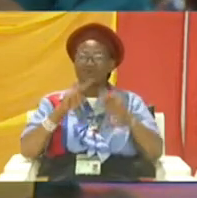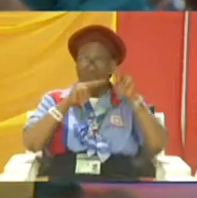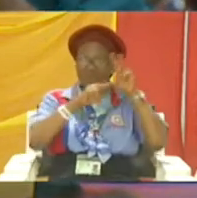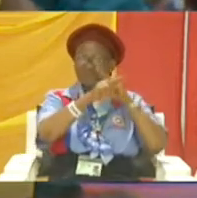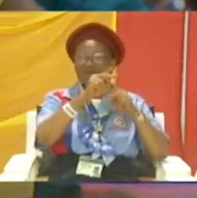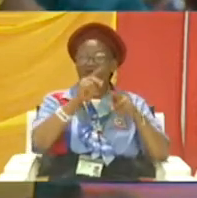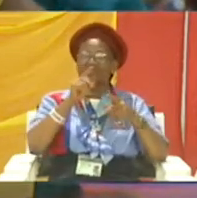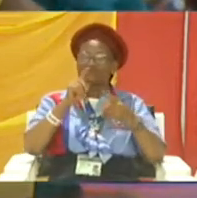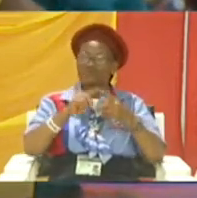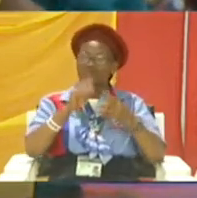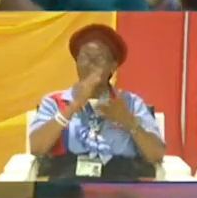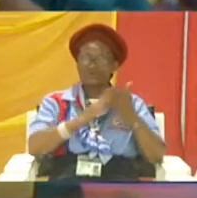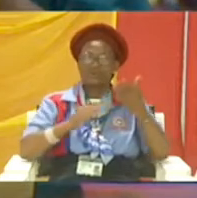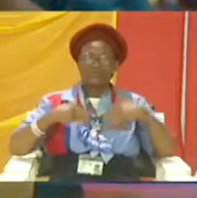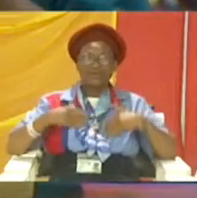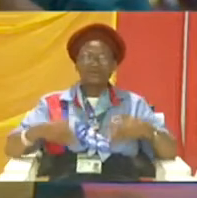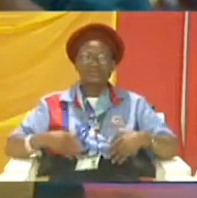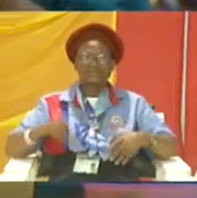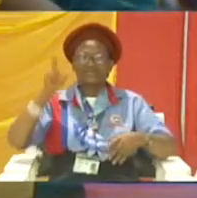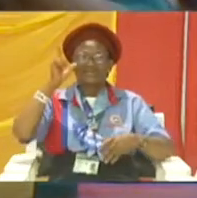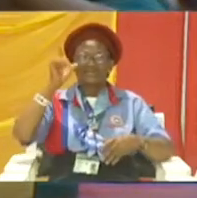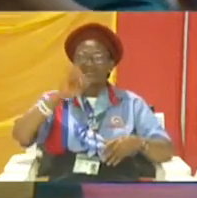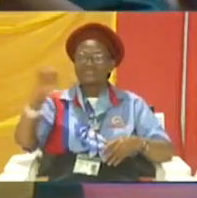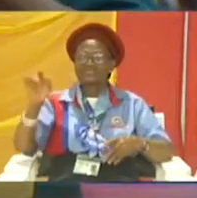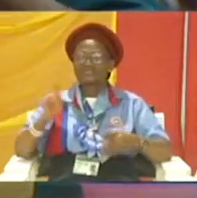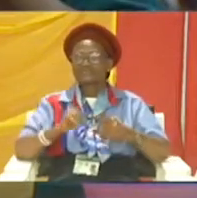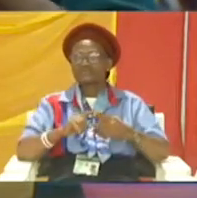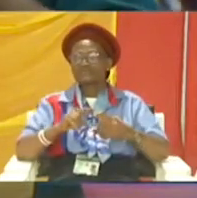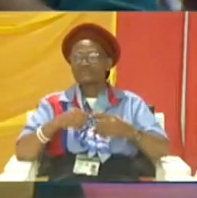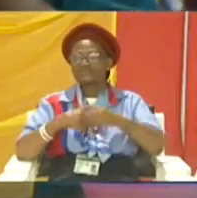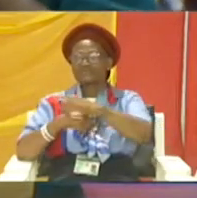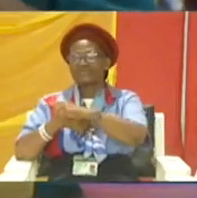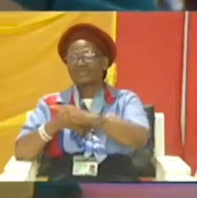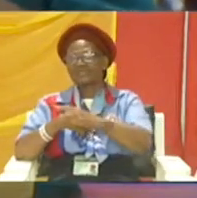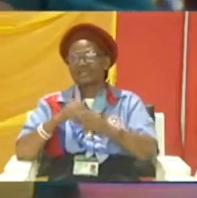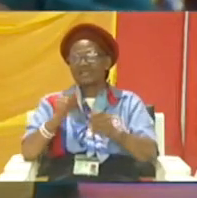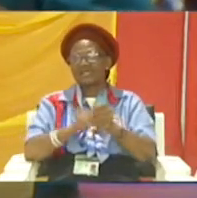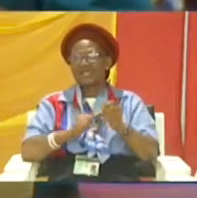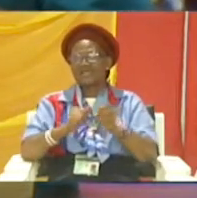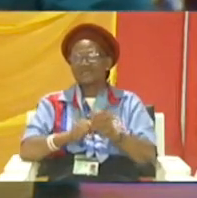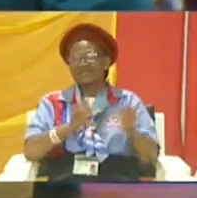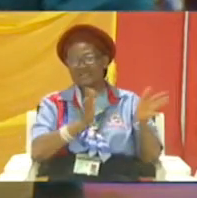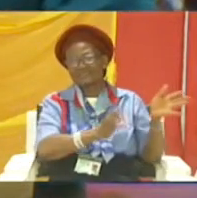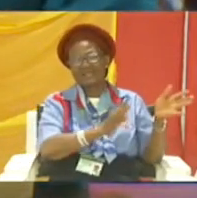listening to me. Every plan of the devil